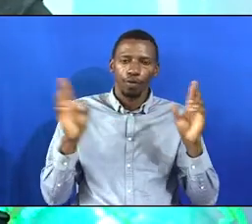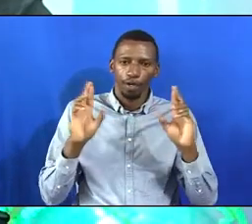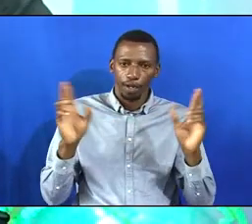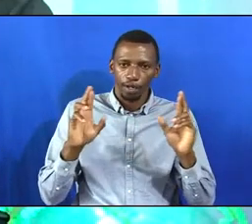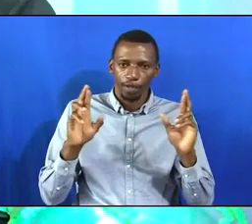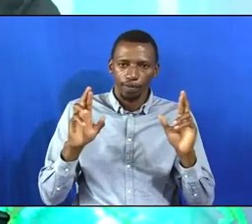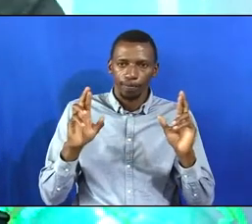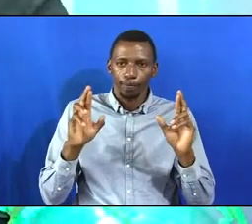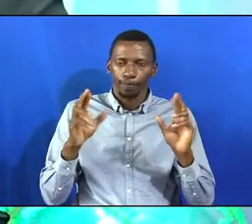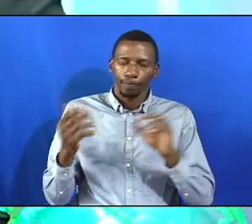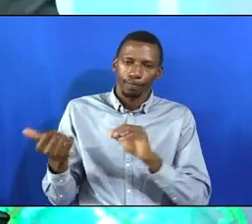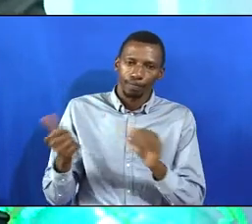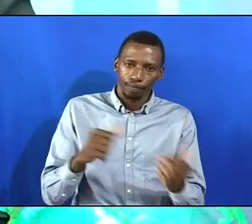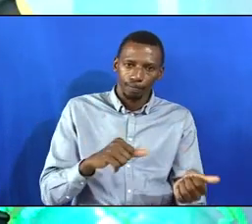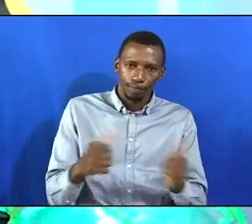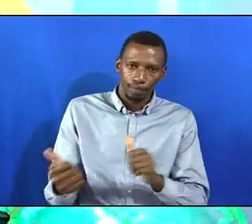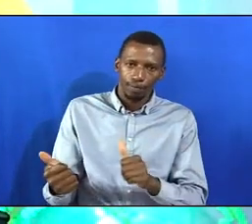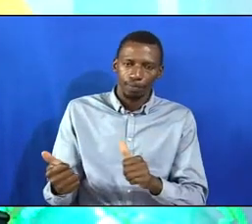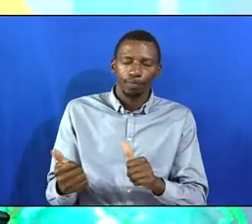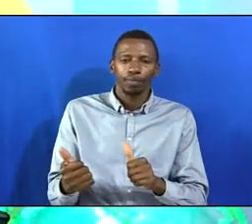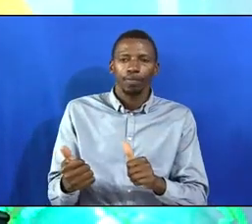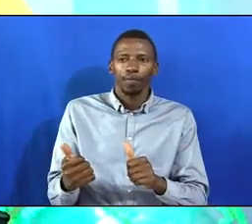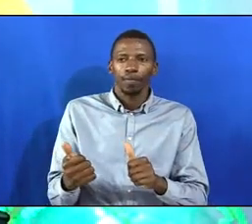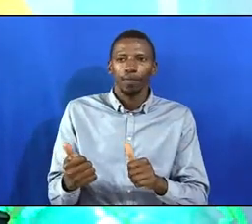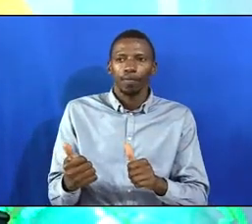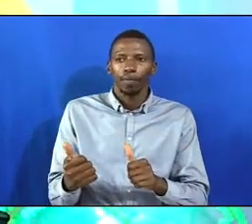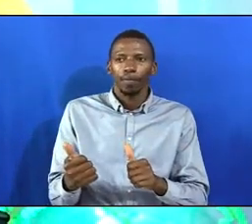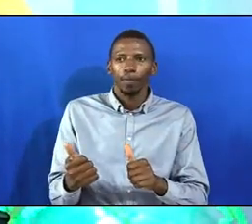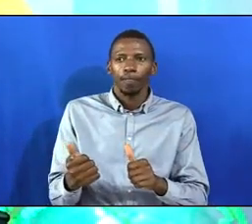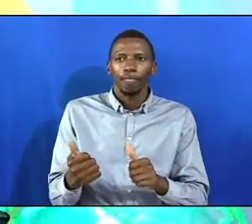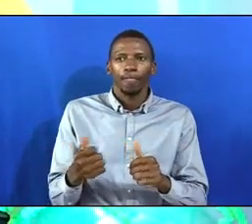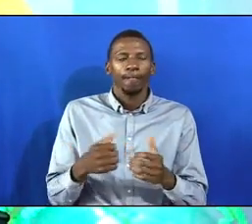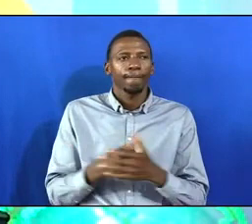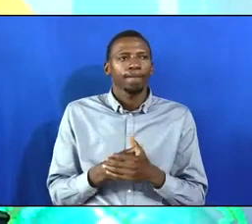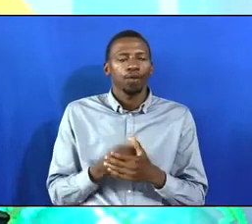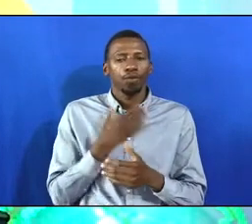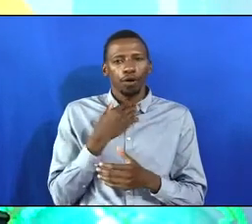online, I'll want them to communicate with you. Somebody to give a number?